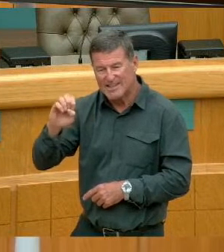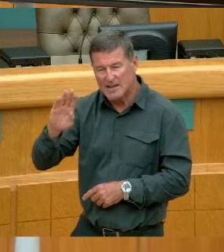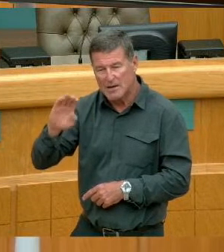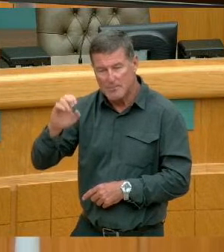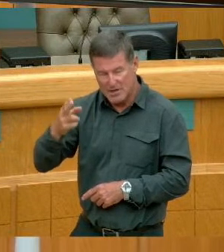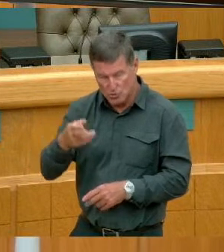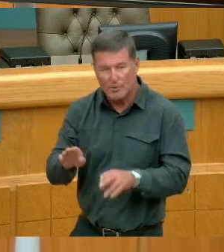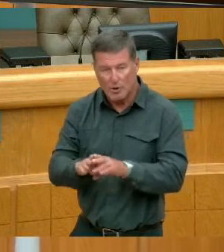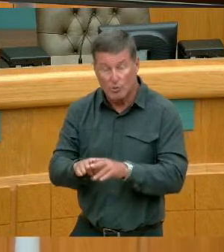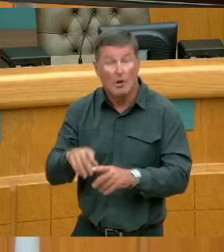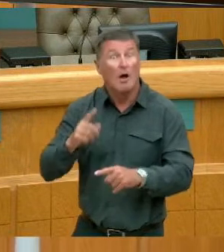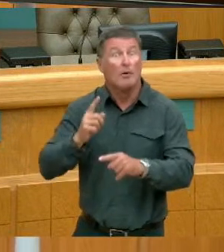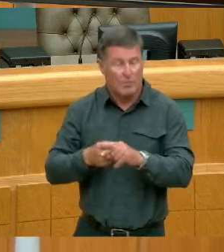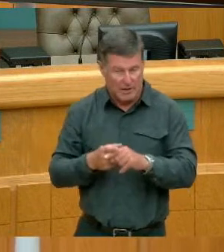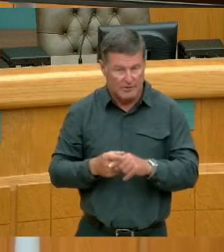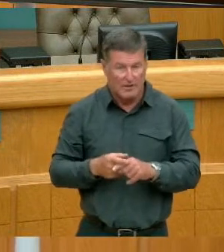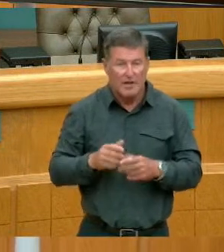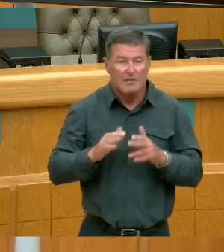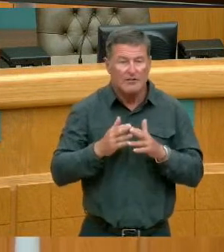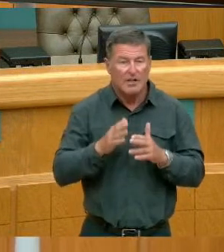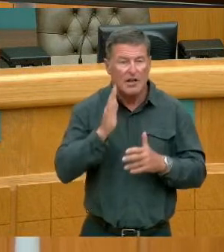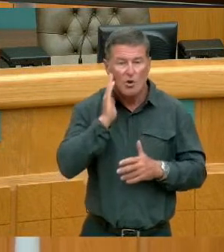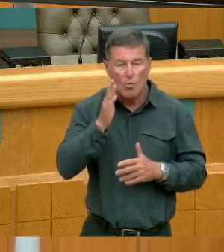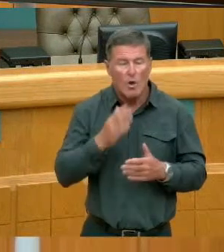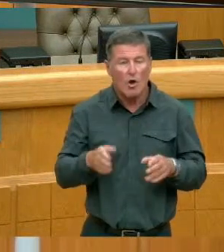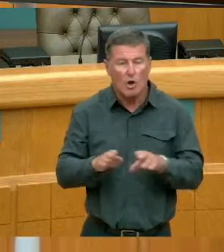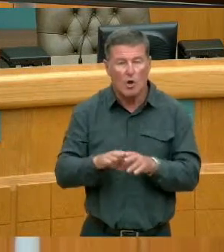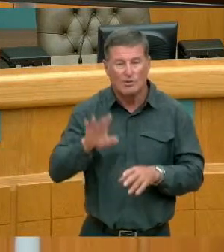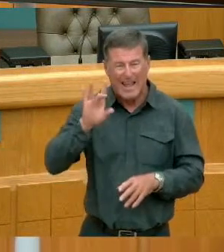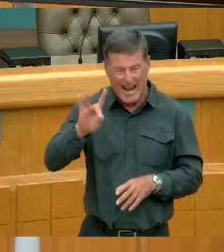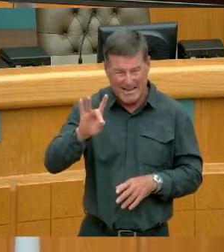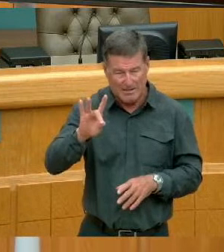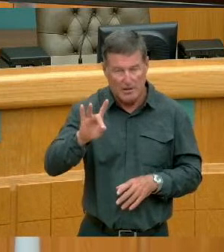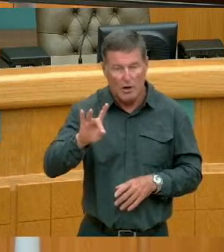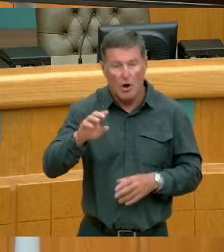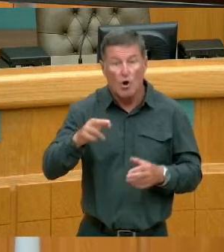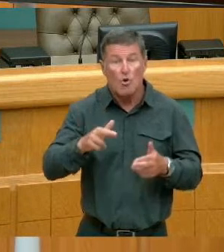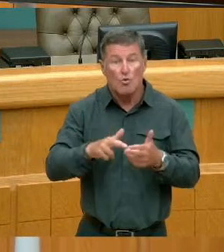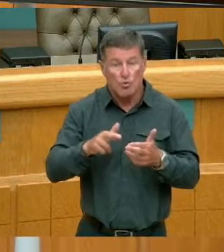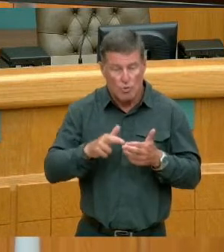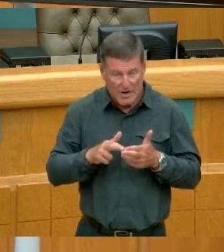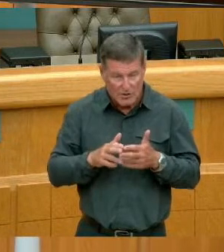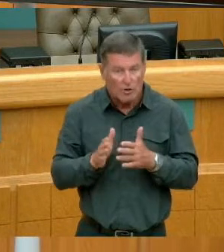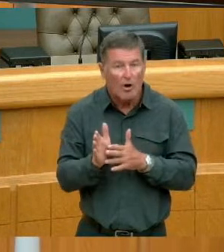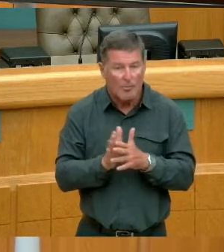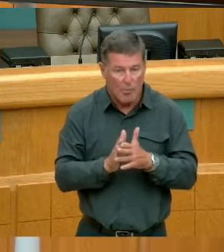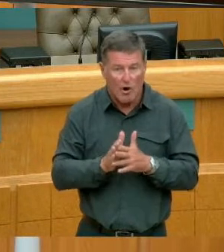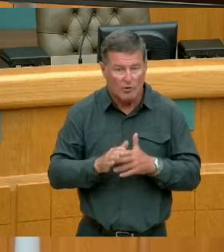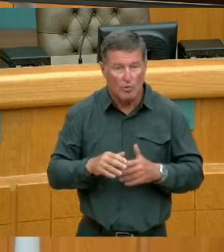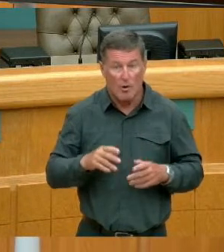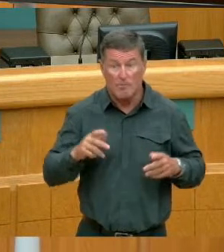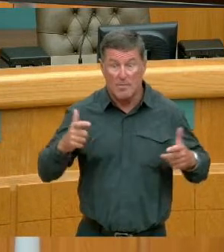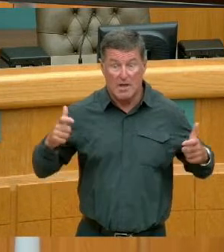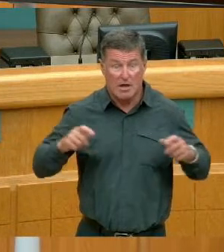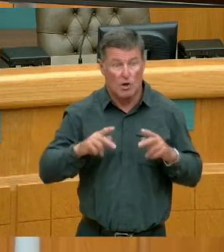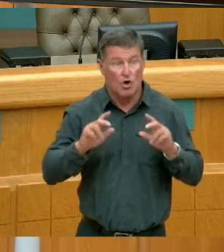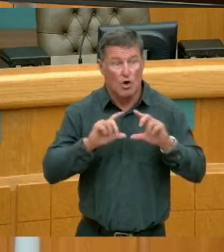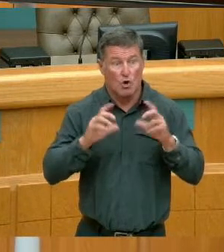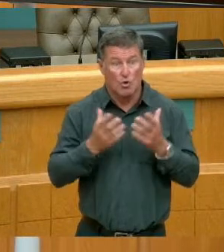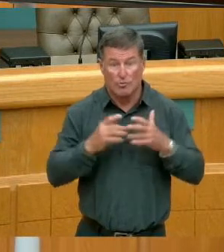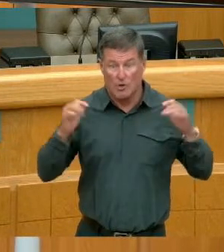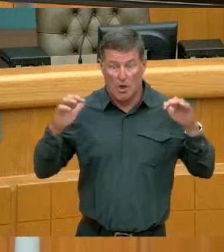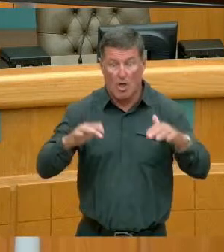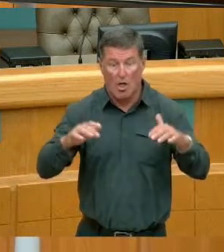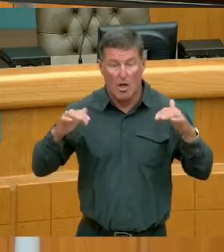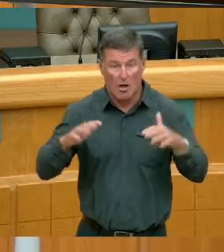then finally, the city is going to close 8 regional parks where large groups tend to congregate during holiday season.